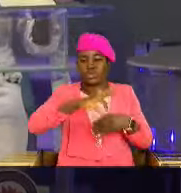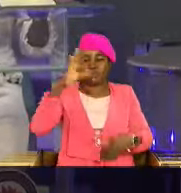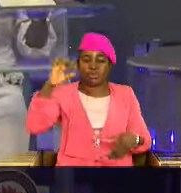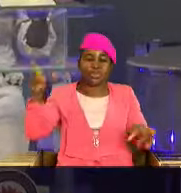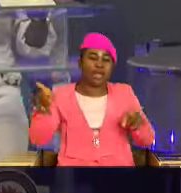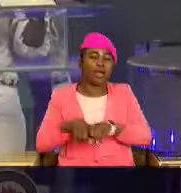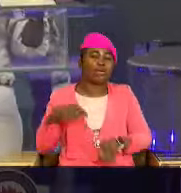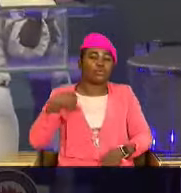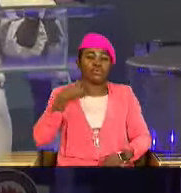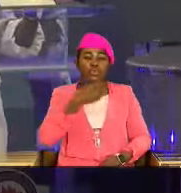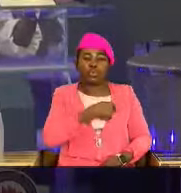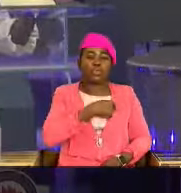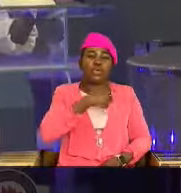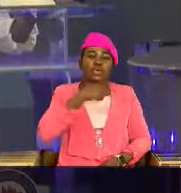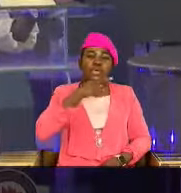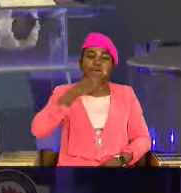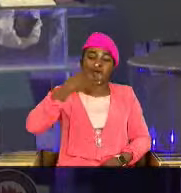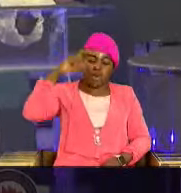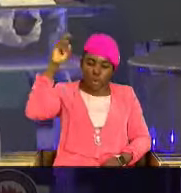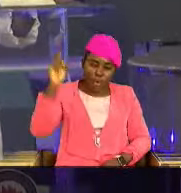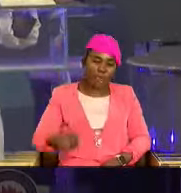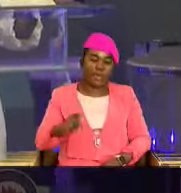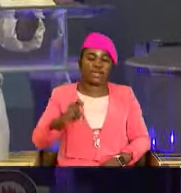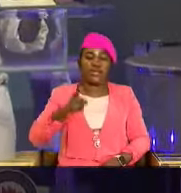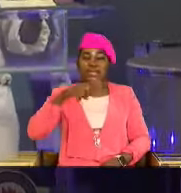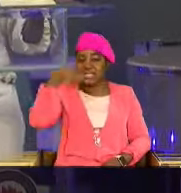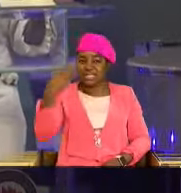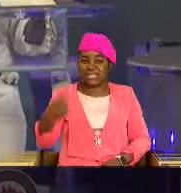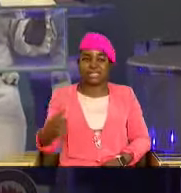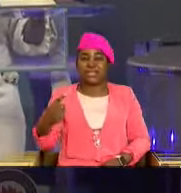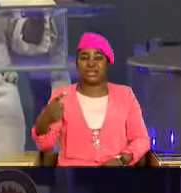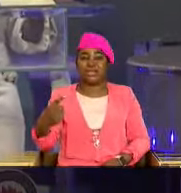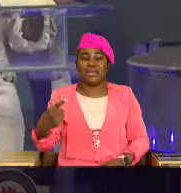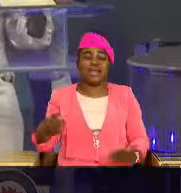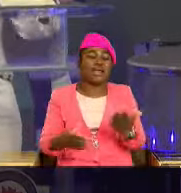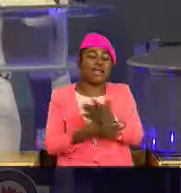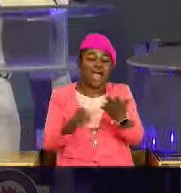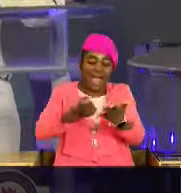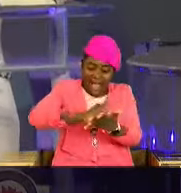now say a hand dting of